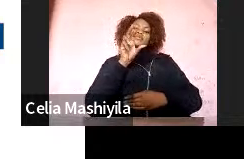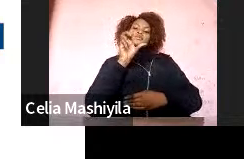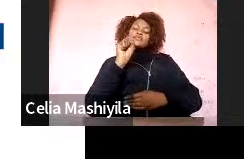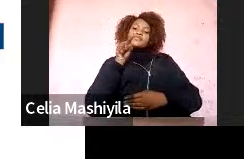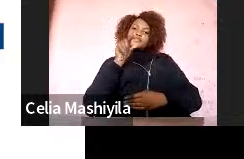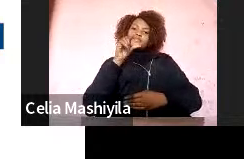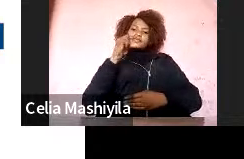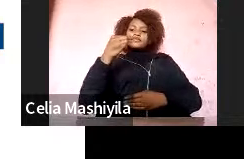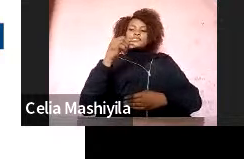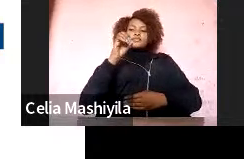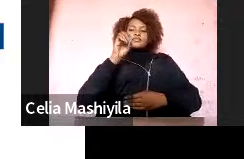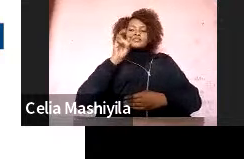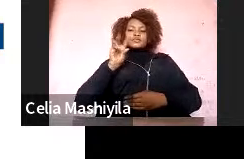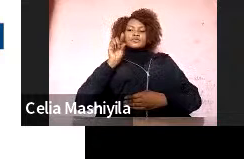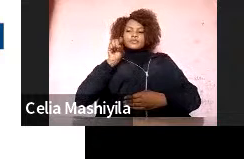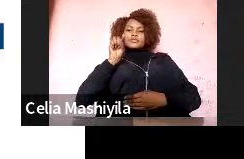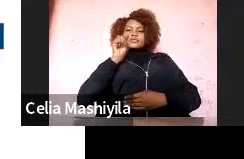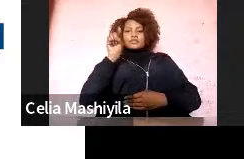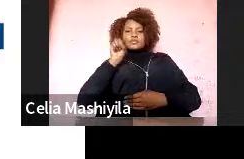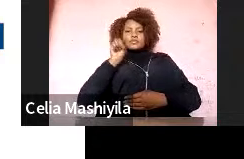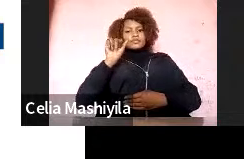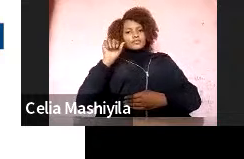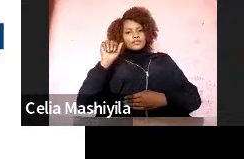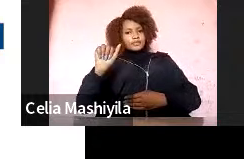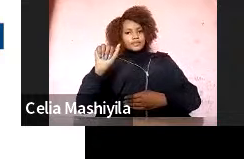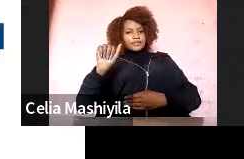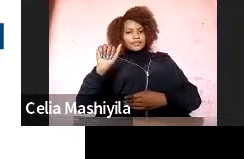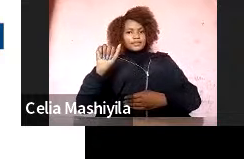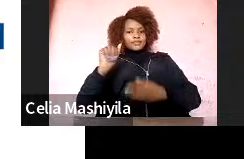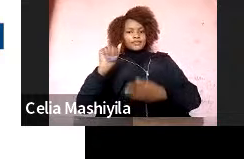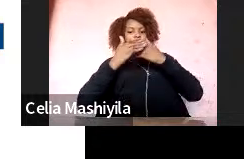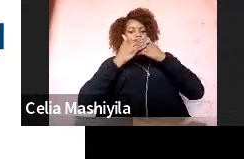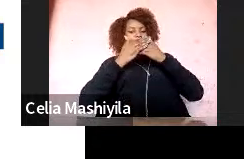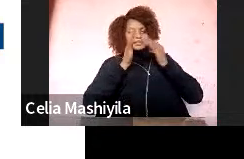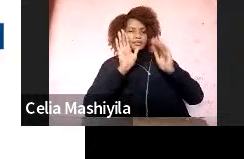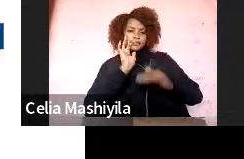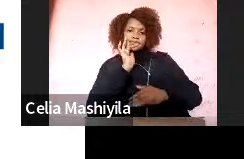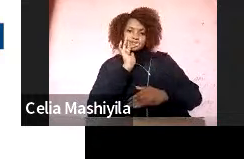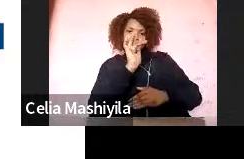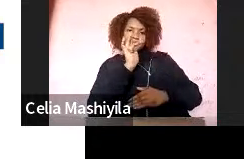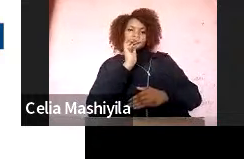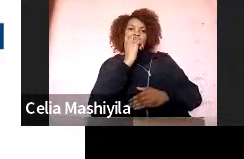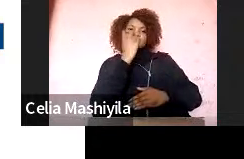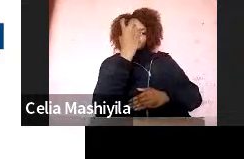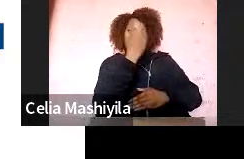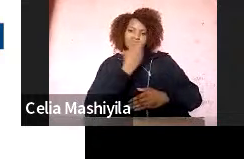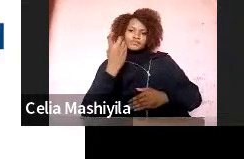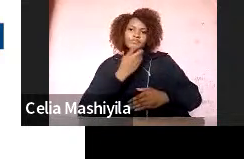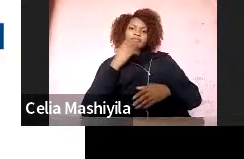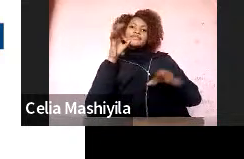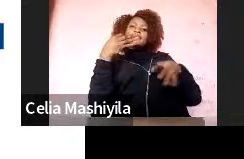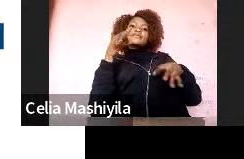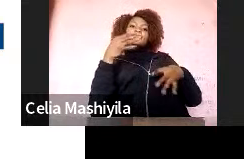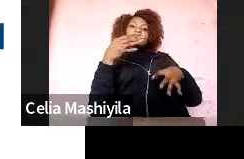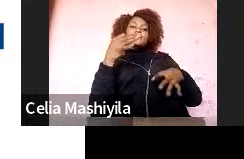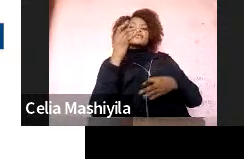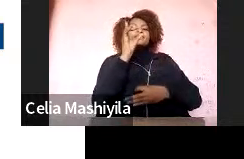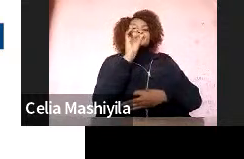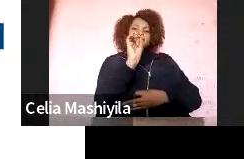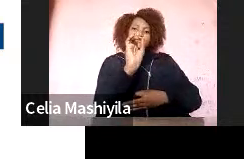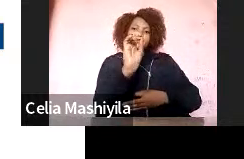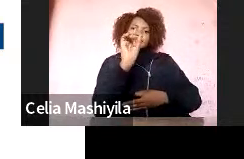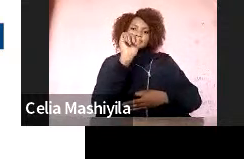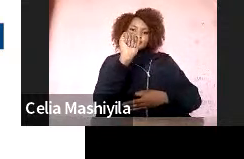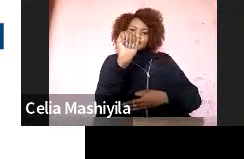www.sars.gov.za. Then you go and search for the DA52 form. I do believe this is simple